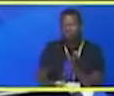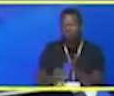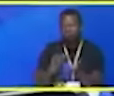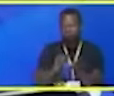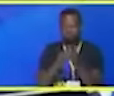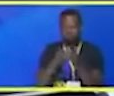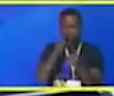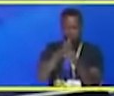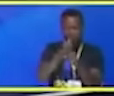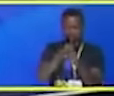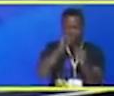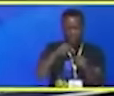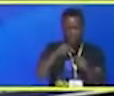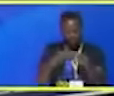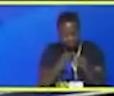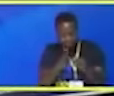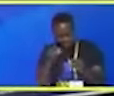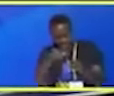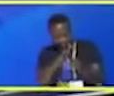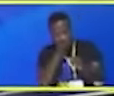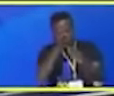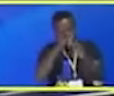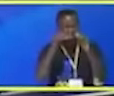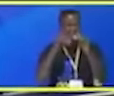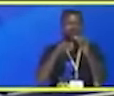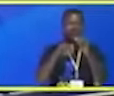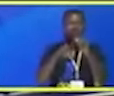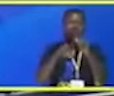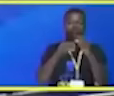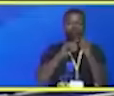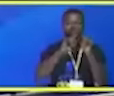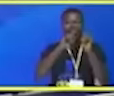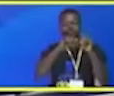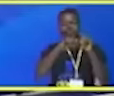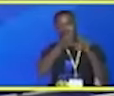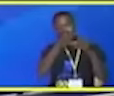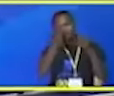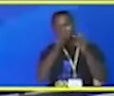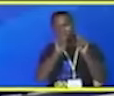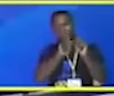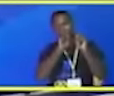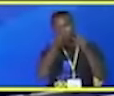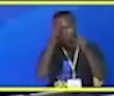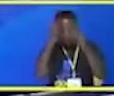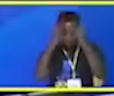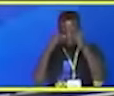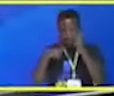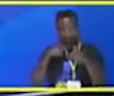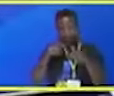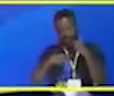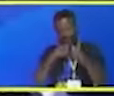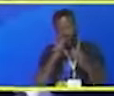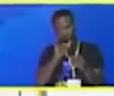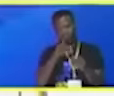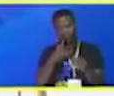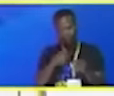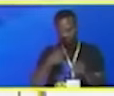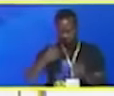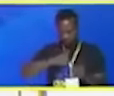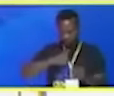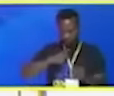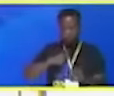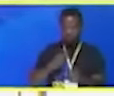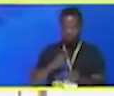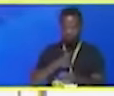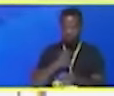you can route the realm of the spirit through many other avenues, but there will be side effects to that. I am the authorized